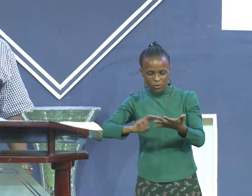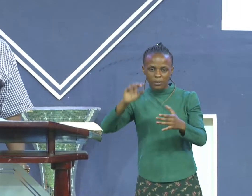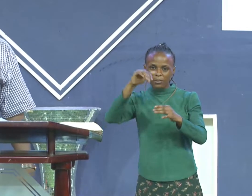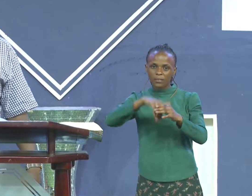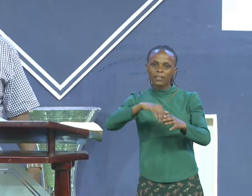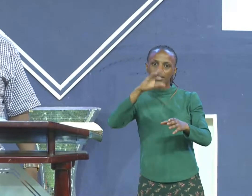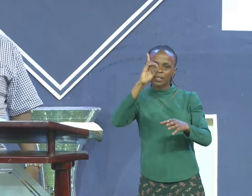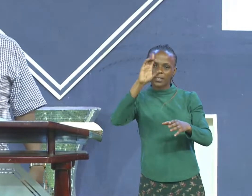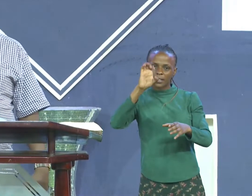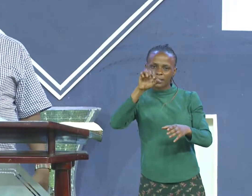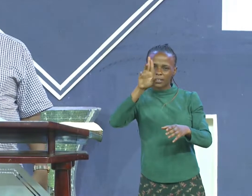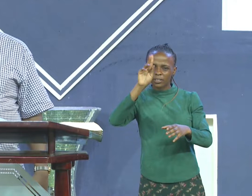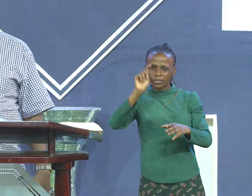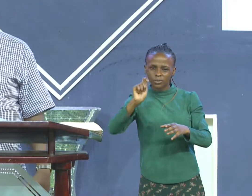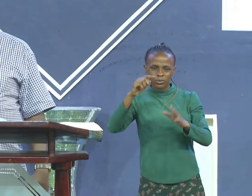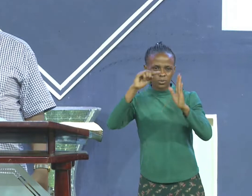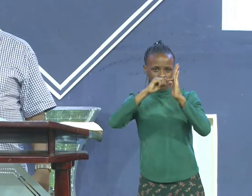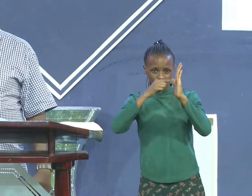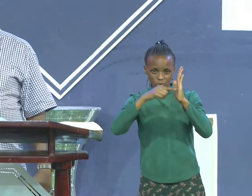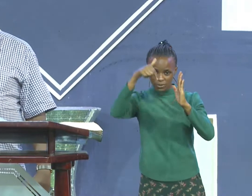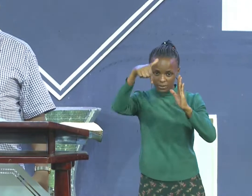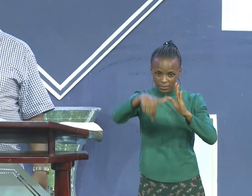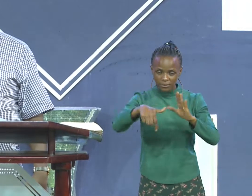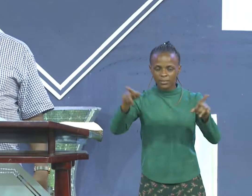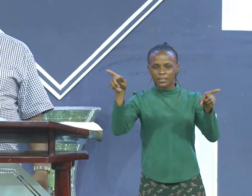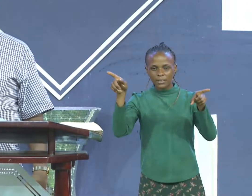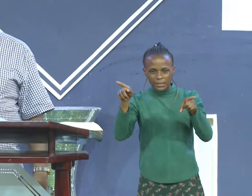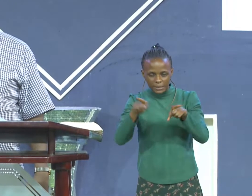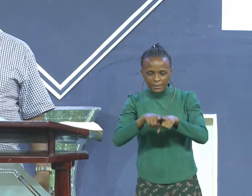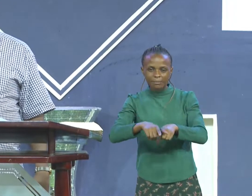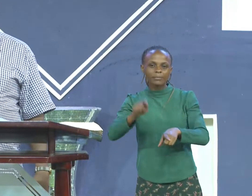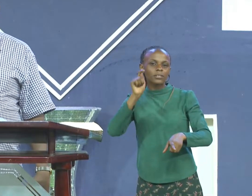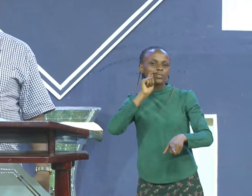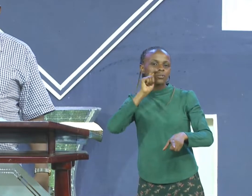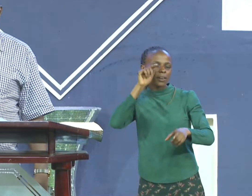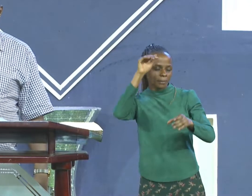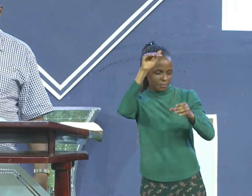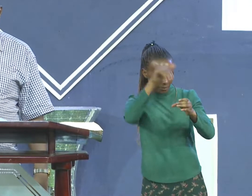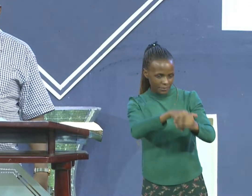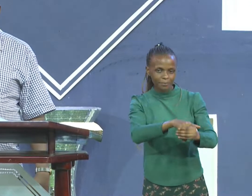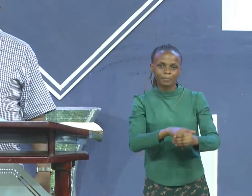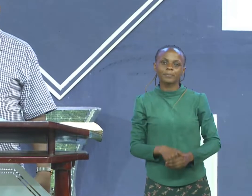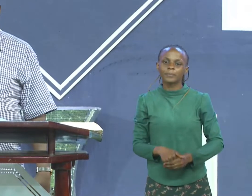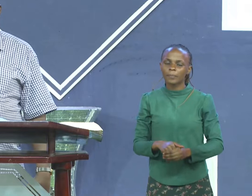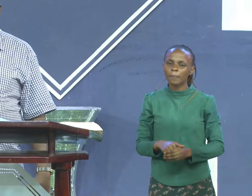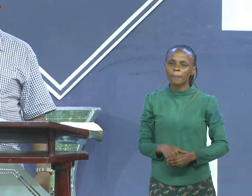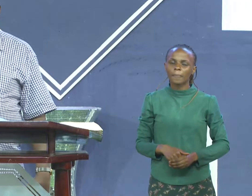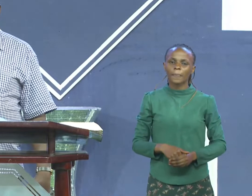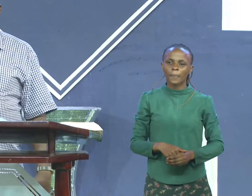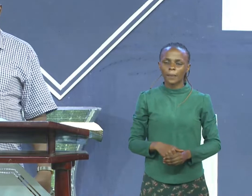listed. Naye ate ne mu kyamateeka olw'okubiri musanvu we twasoma nalyo lye limu ku